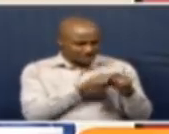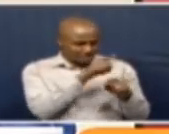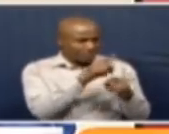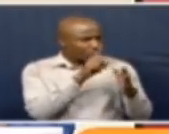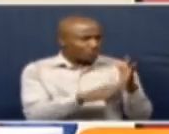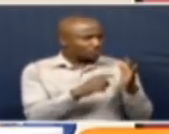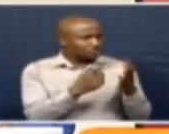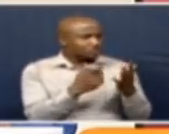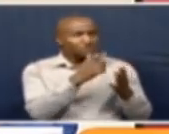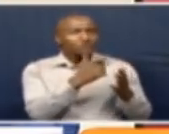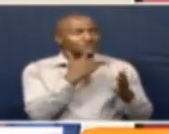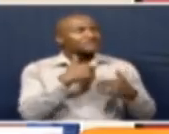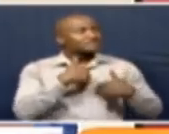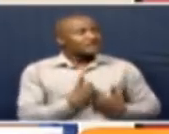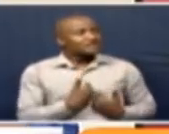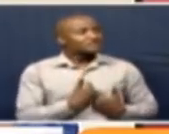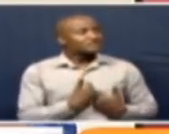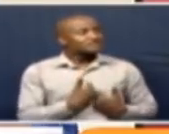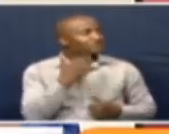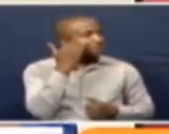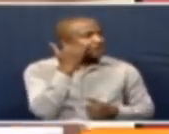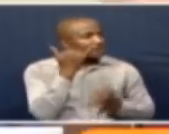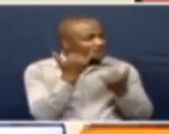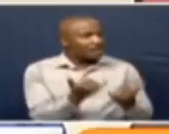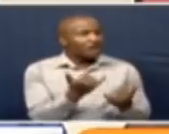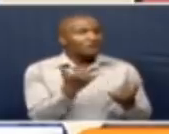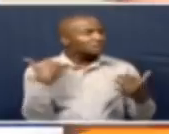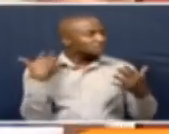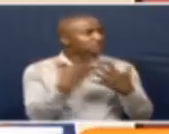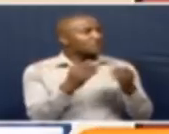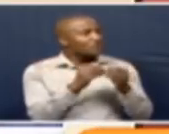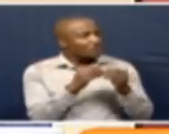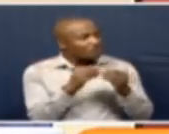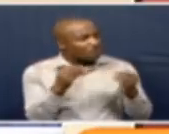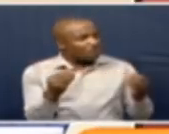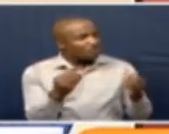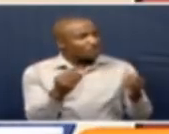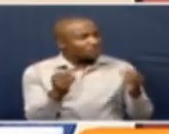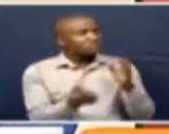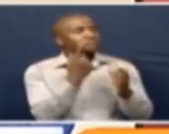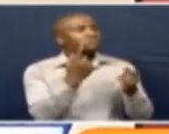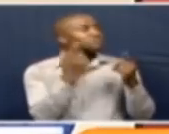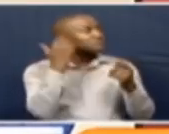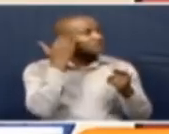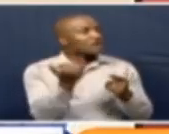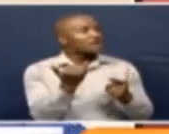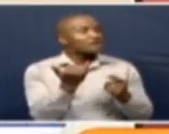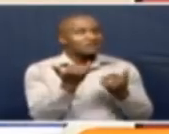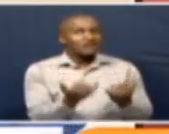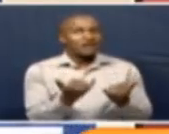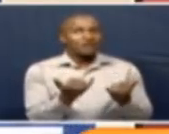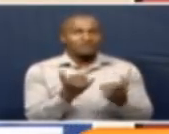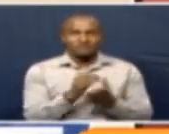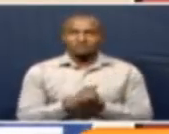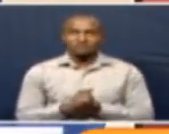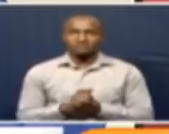informed, you're saying you got tired, but why now? Why after going through all those experiences did you choose this specific time to